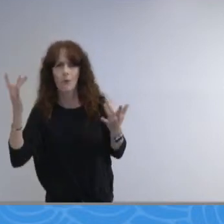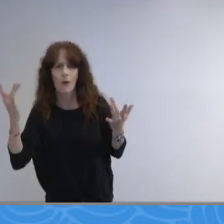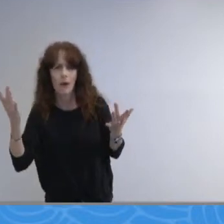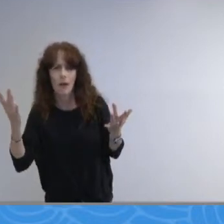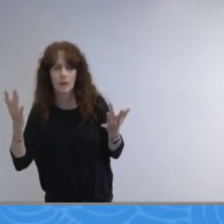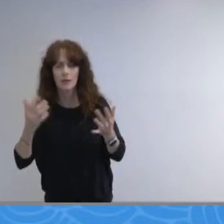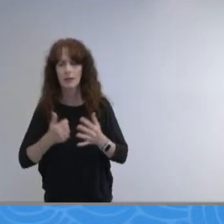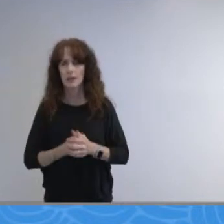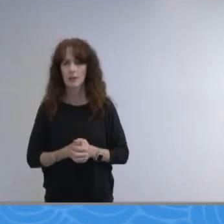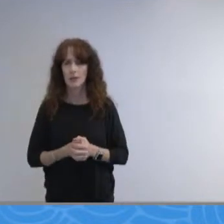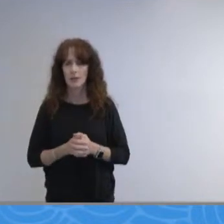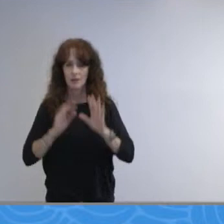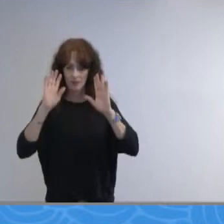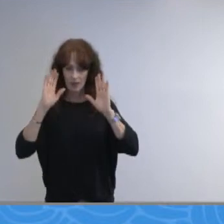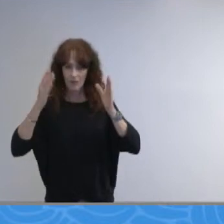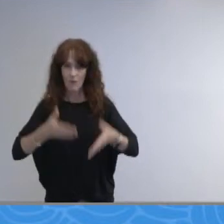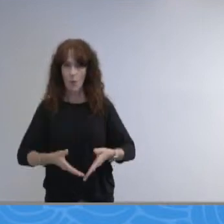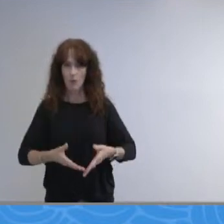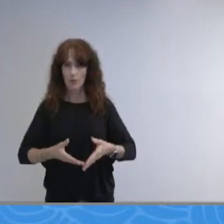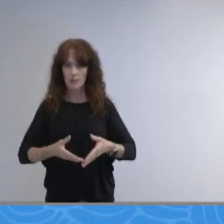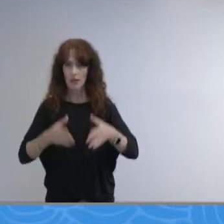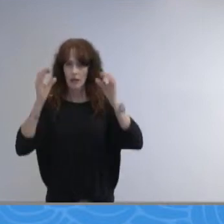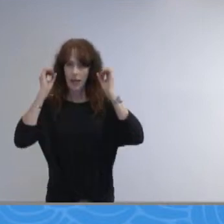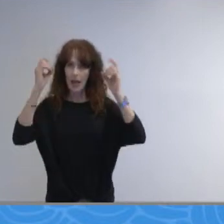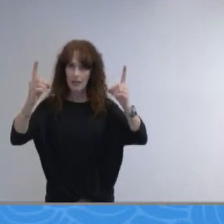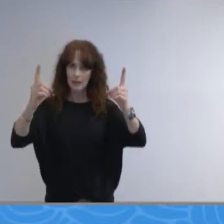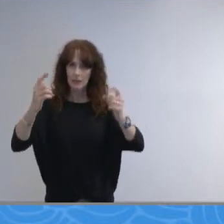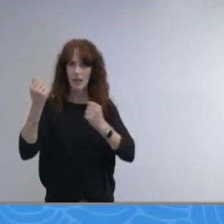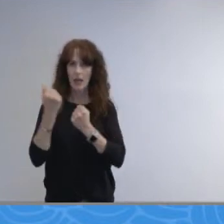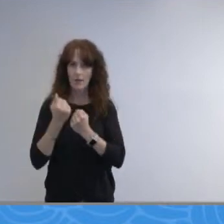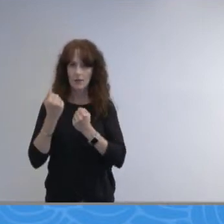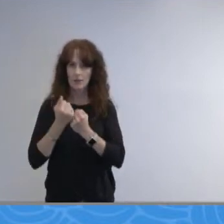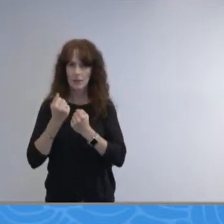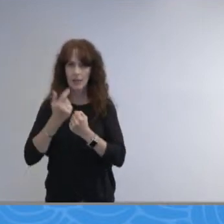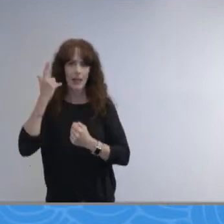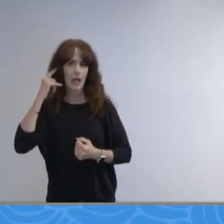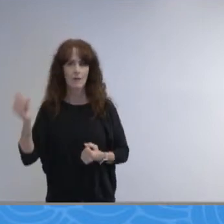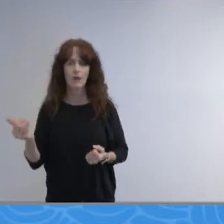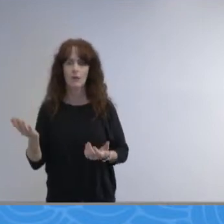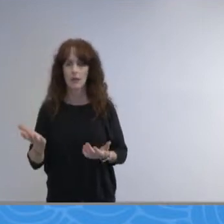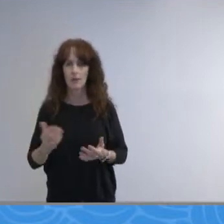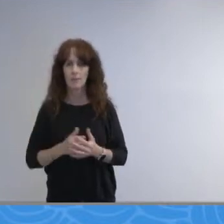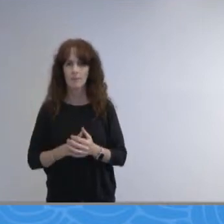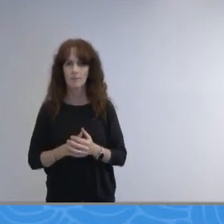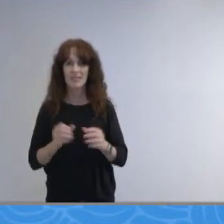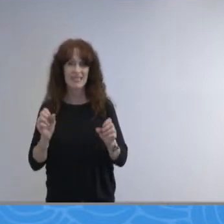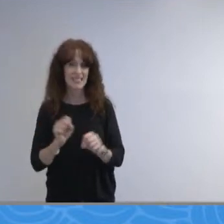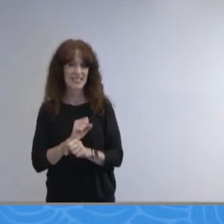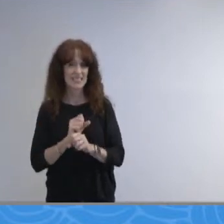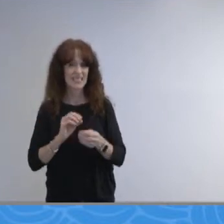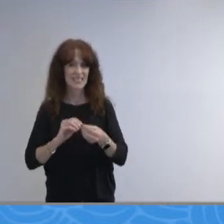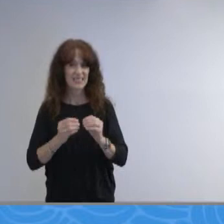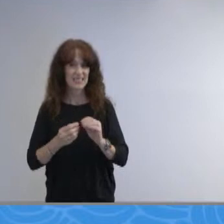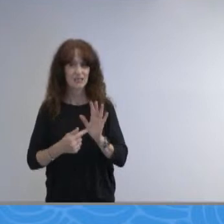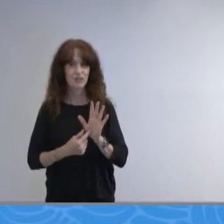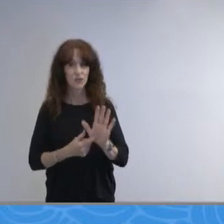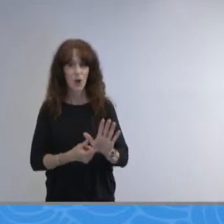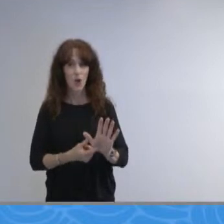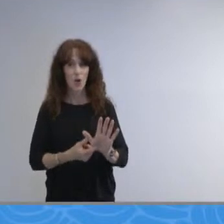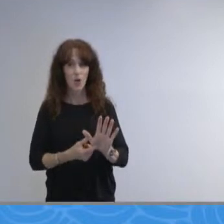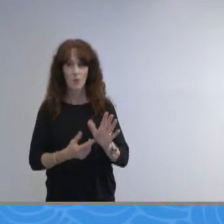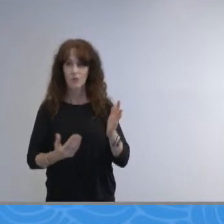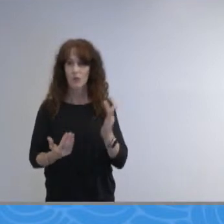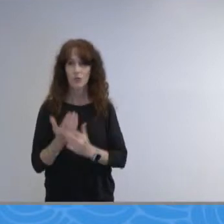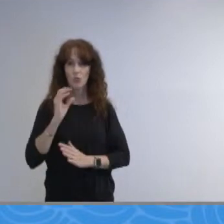that's focused on education advocacy in California? Statistics show that across the